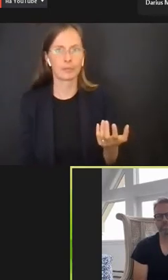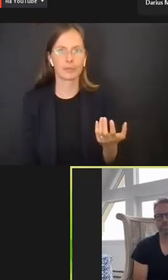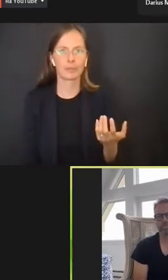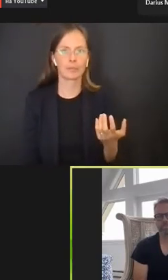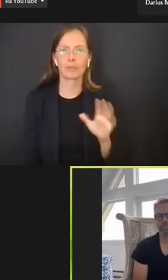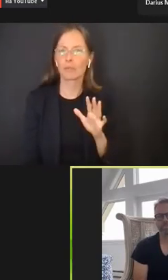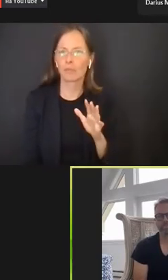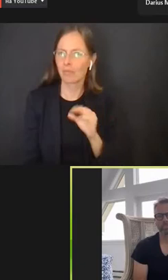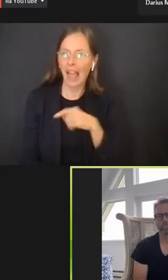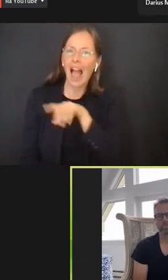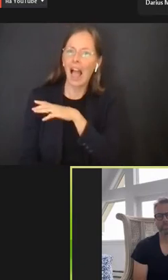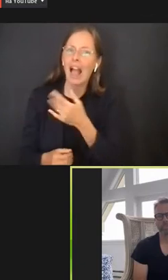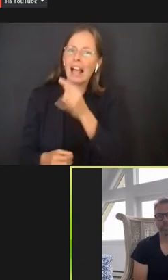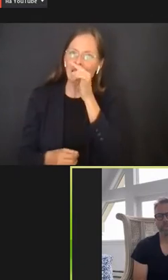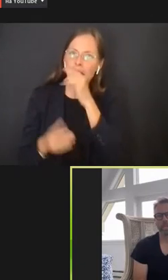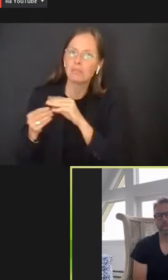They said we don't want to be here with you.